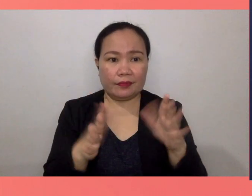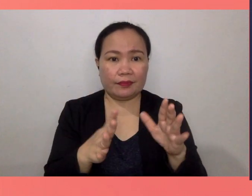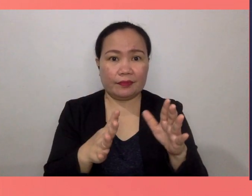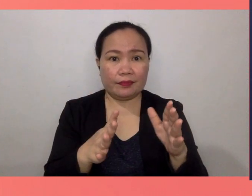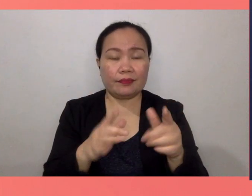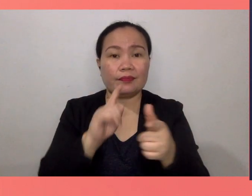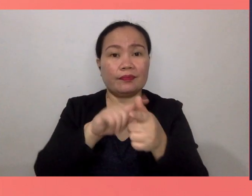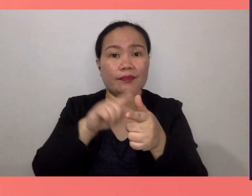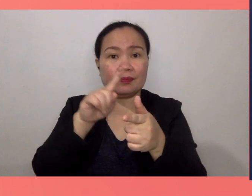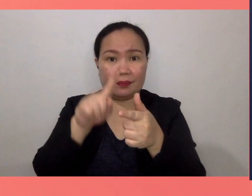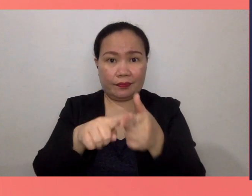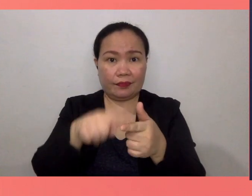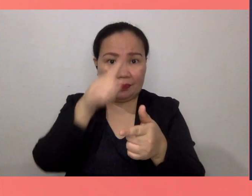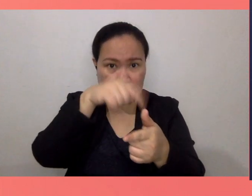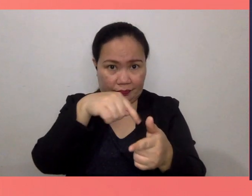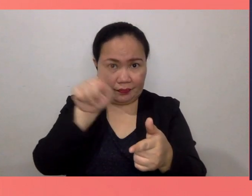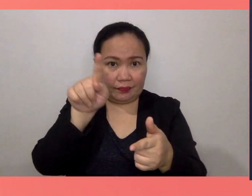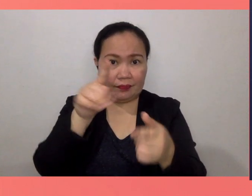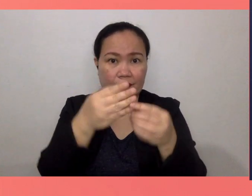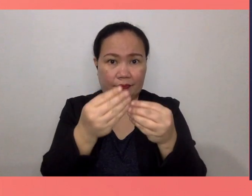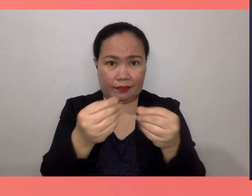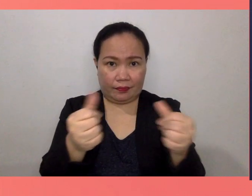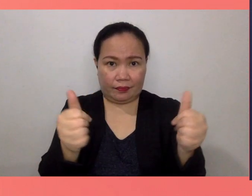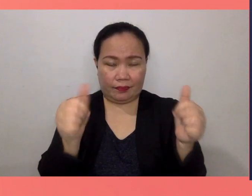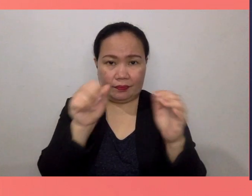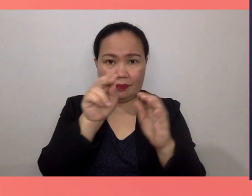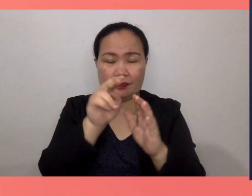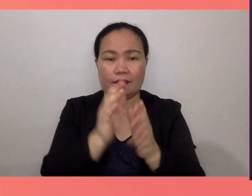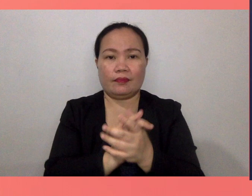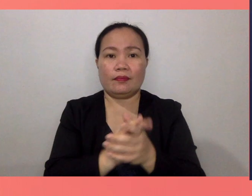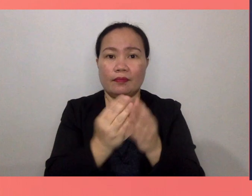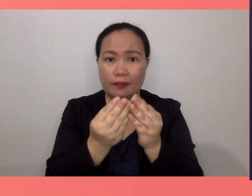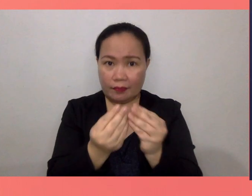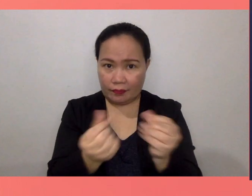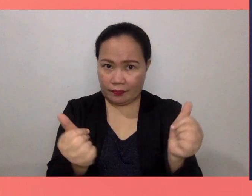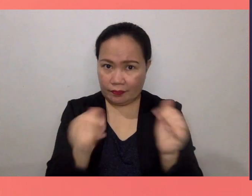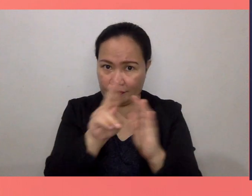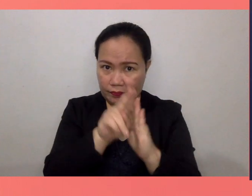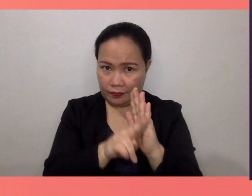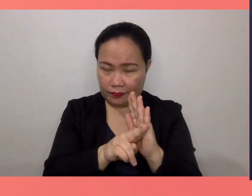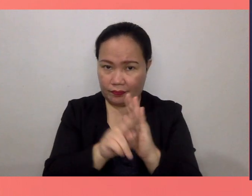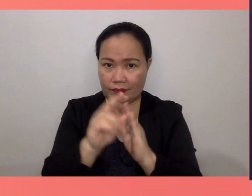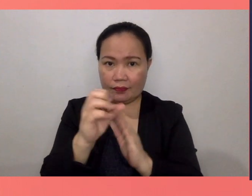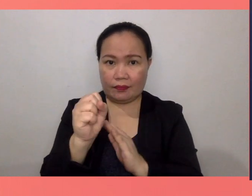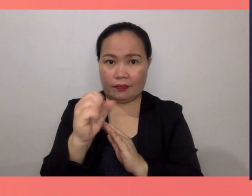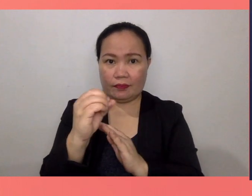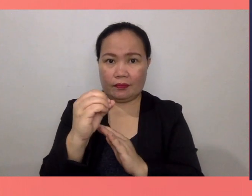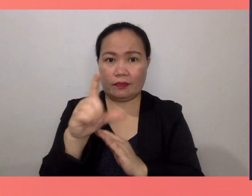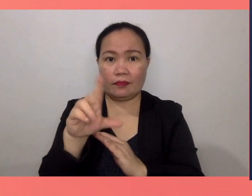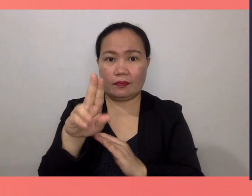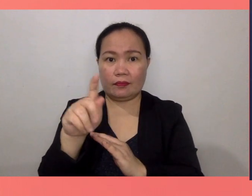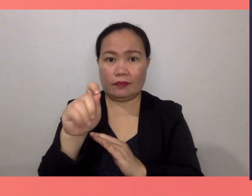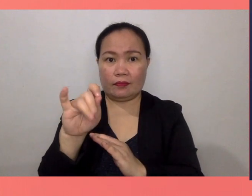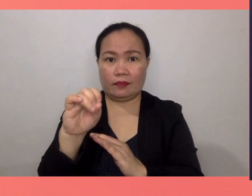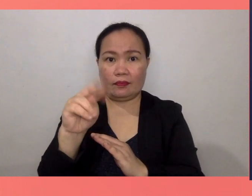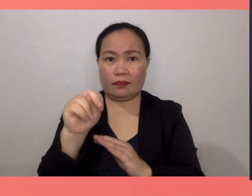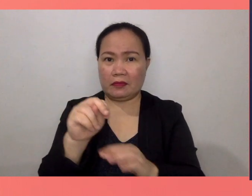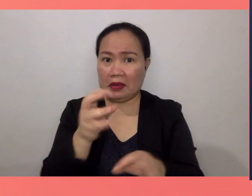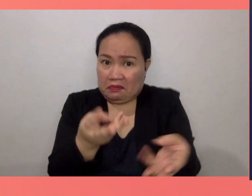i-check natin yung nakuha nating value ng x or yung solution natin. Kasi baka mamaya hindi sila